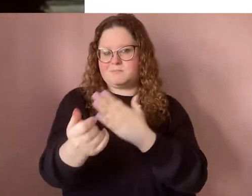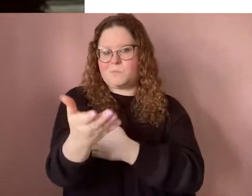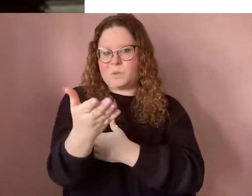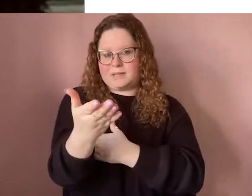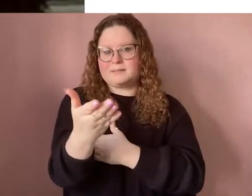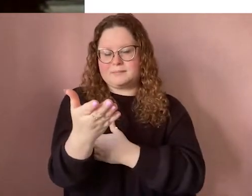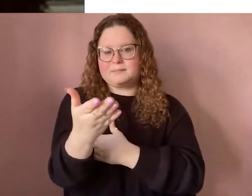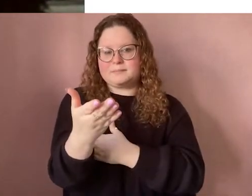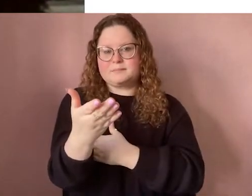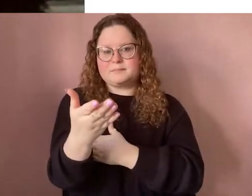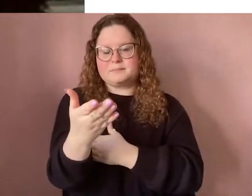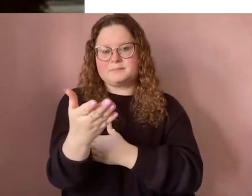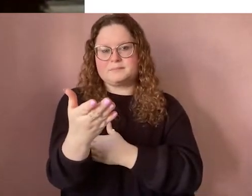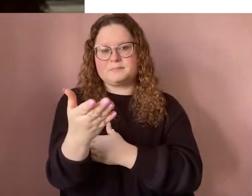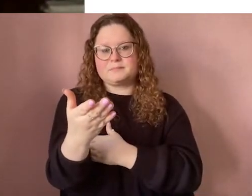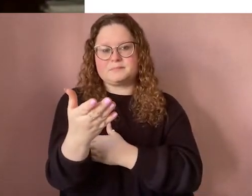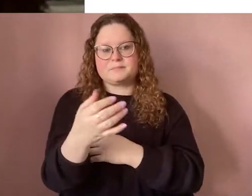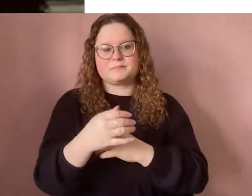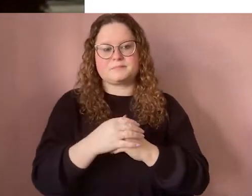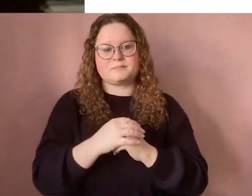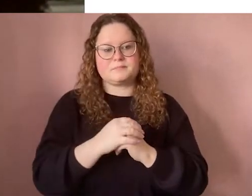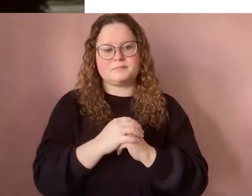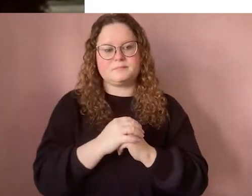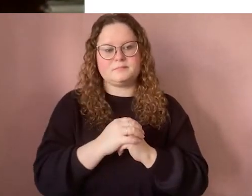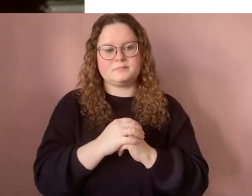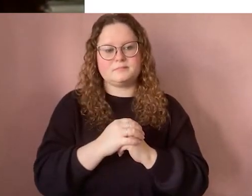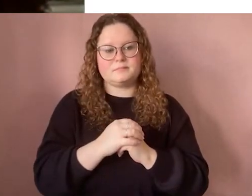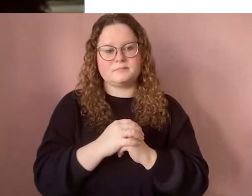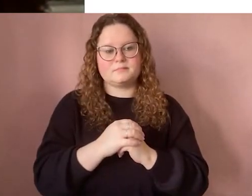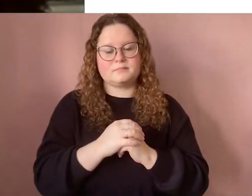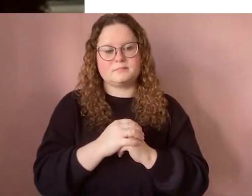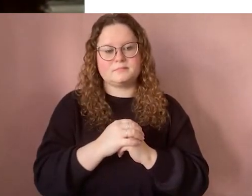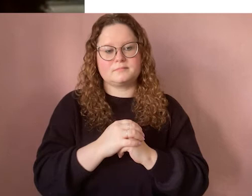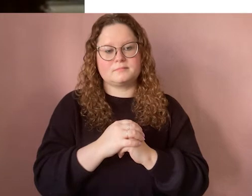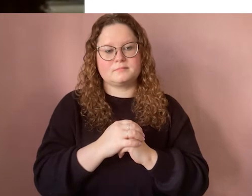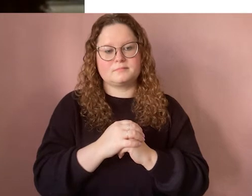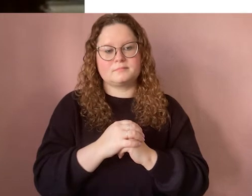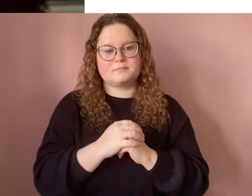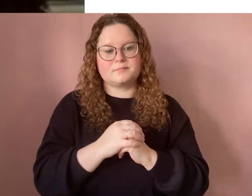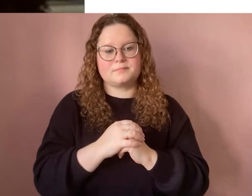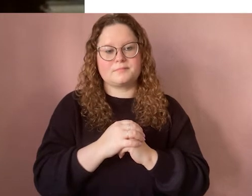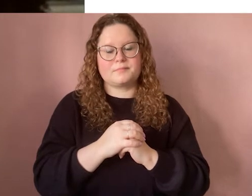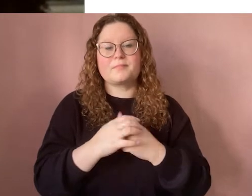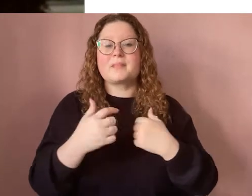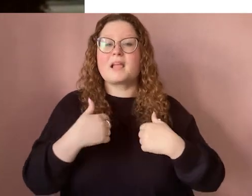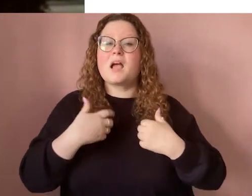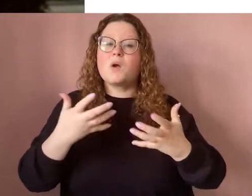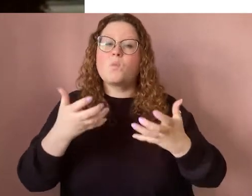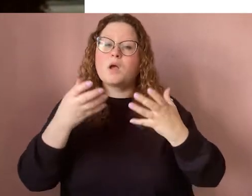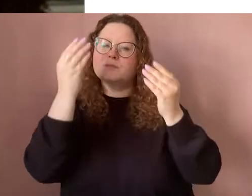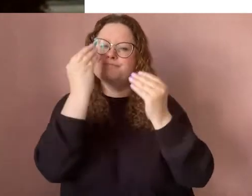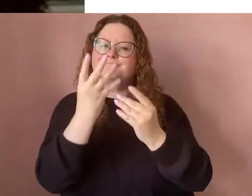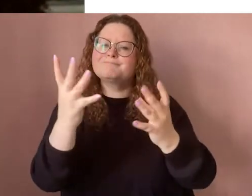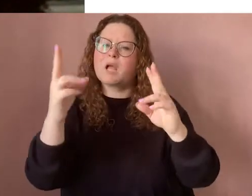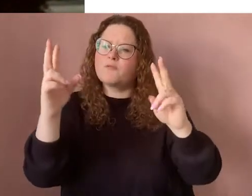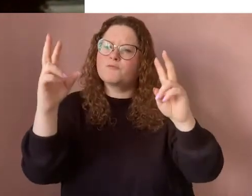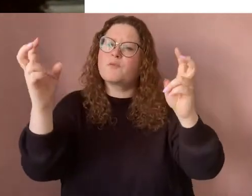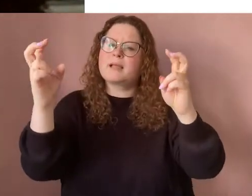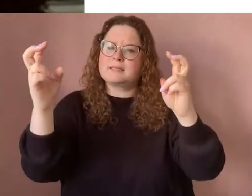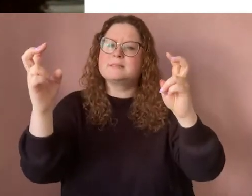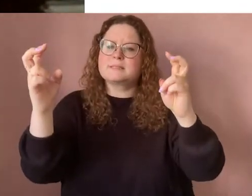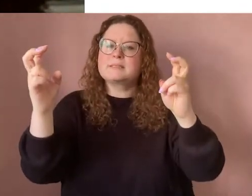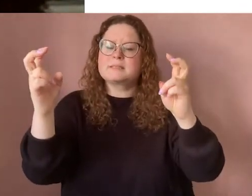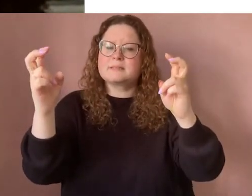going to introduce a phrase which is a bit of a play on what we've been heard about as really a phrase describing a new way of